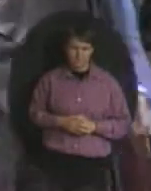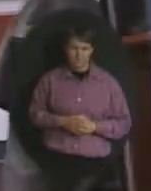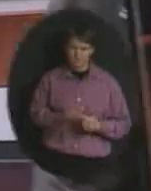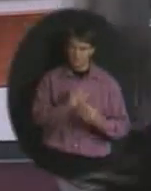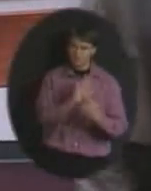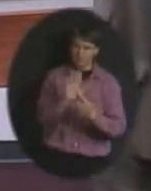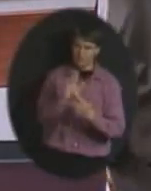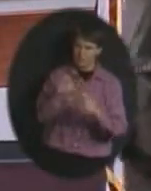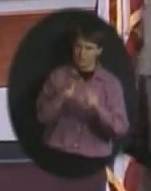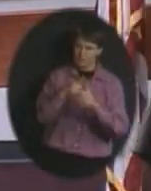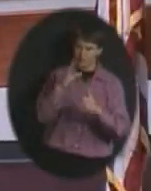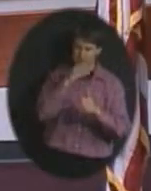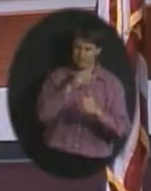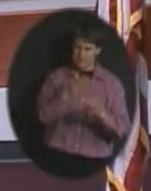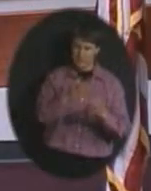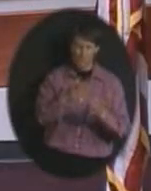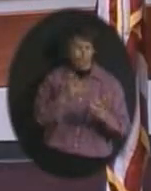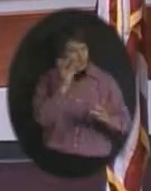That's great. Thank you.